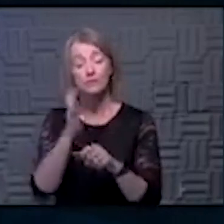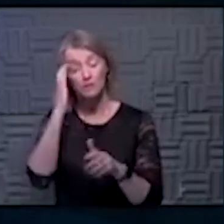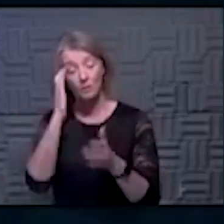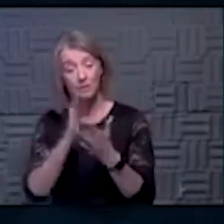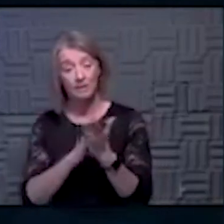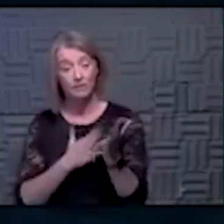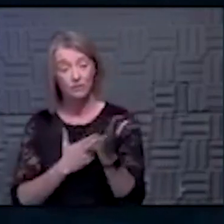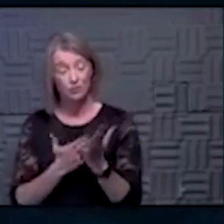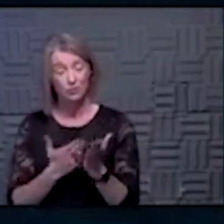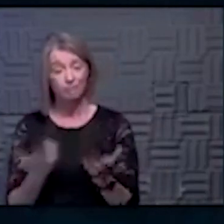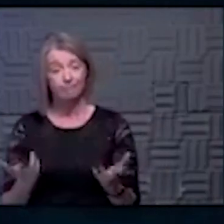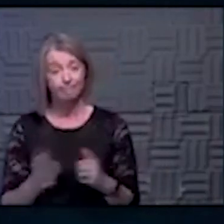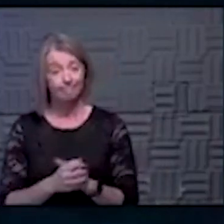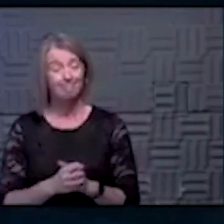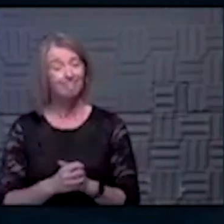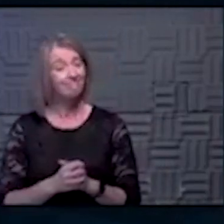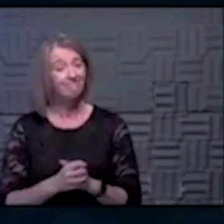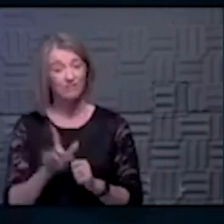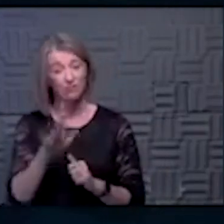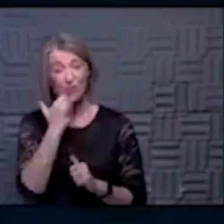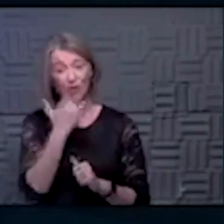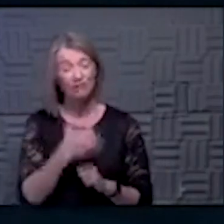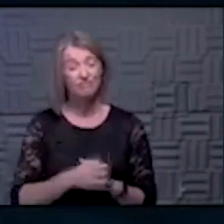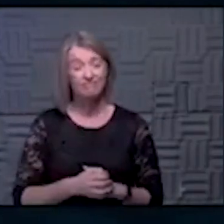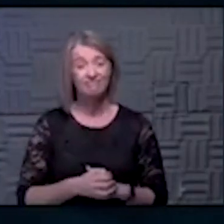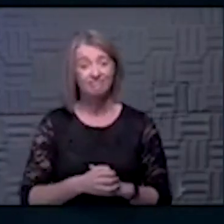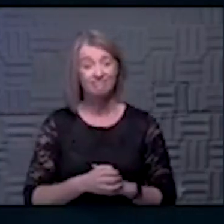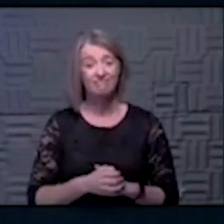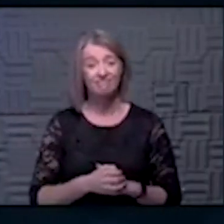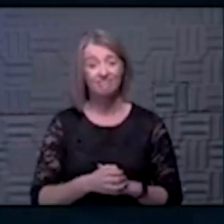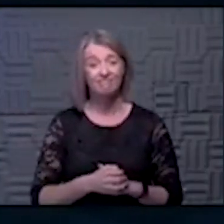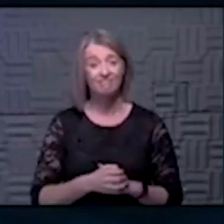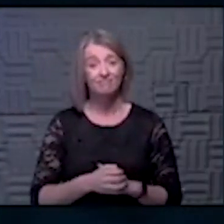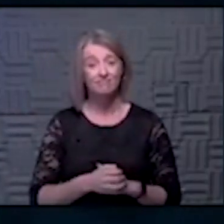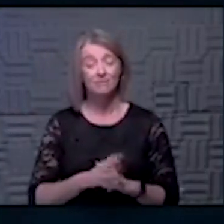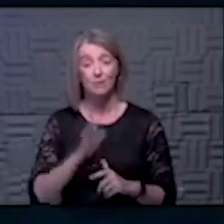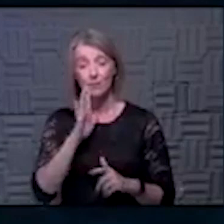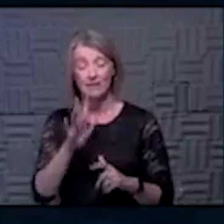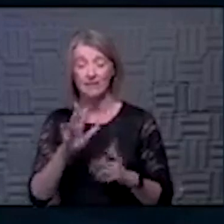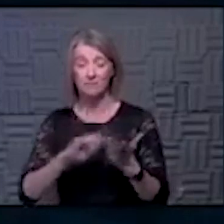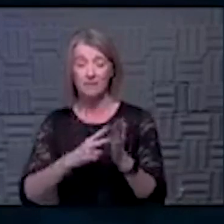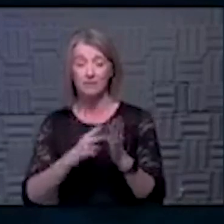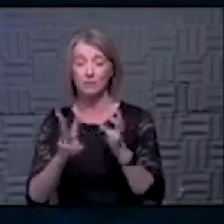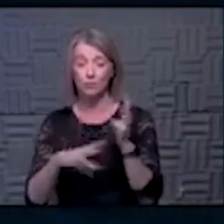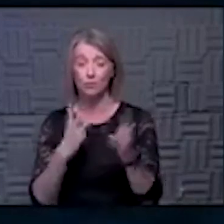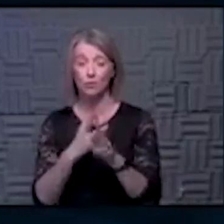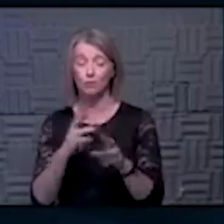true, you're just wrong. And you're putting the world at risk.